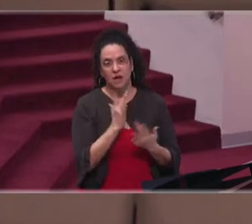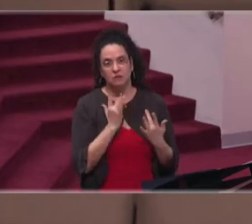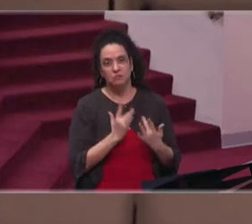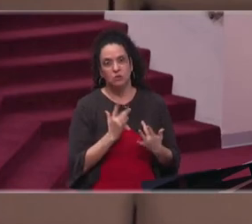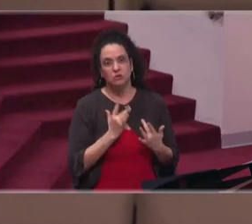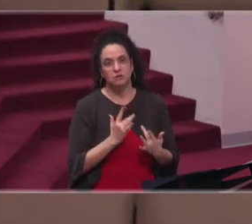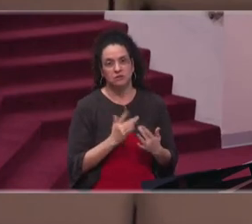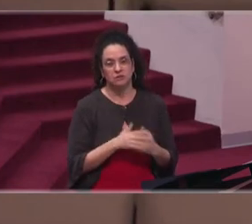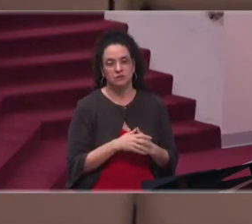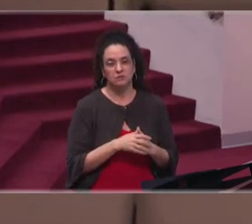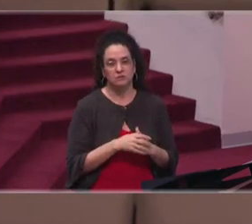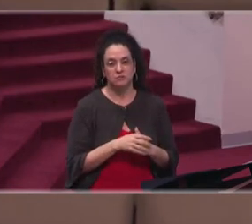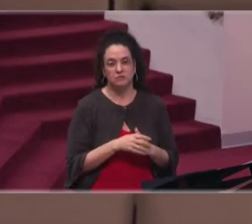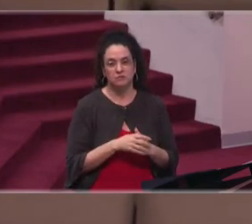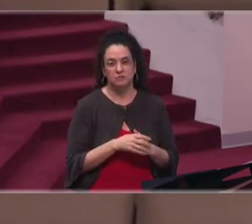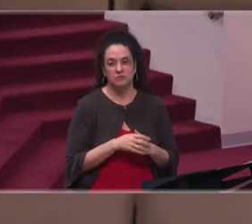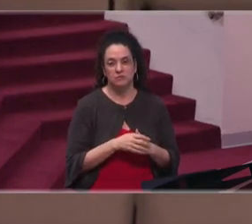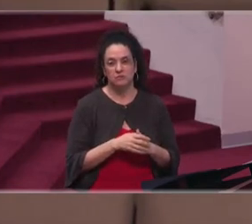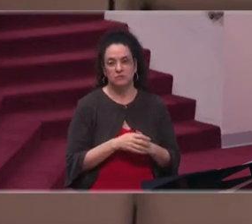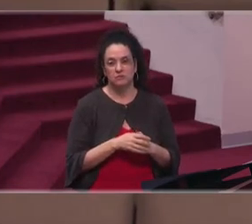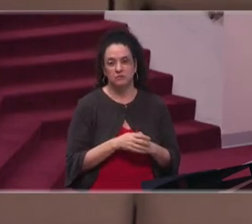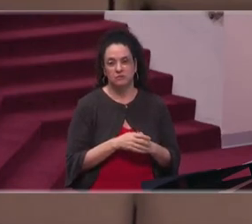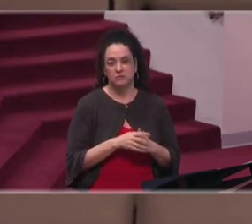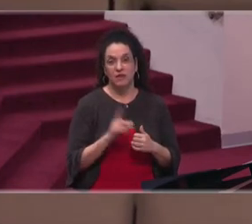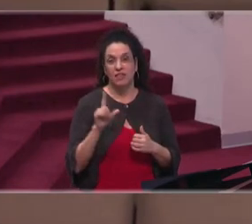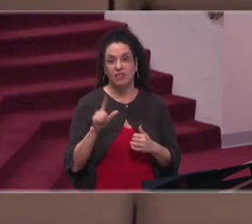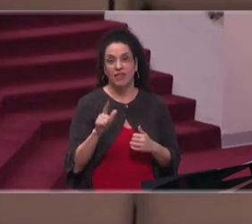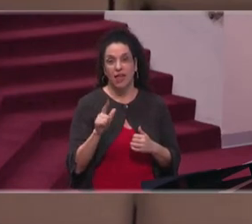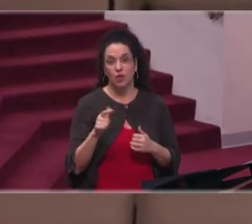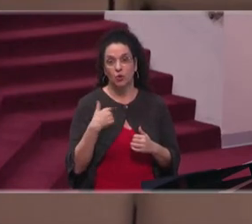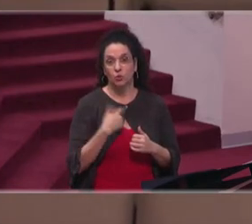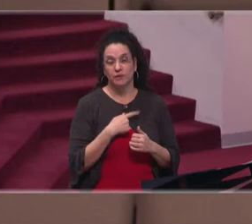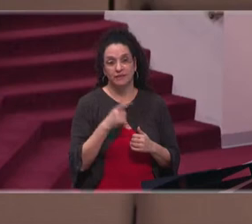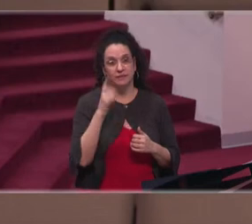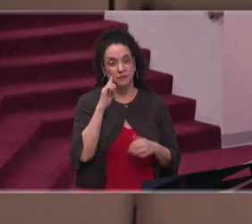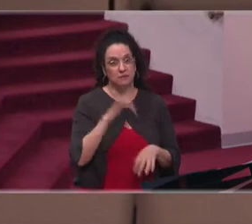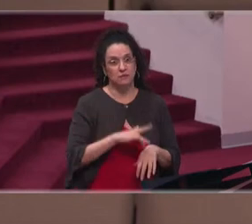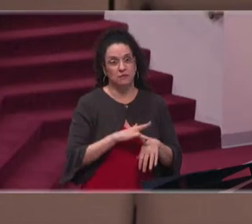a point in time when there needs to be some things that we just put behind us.